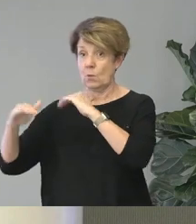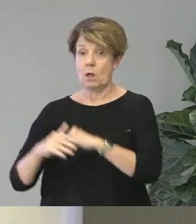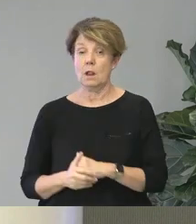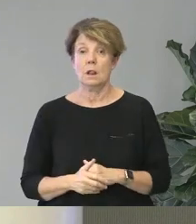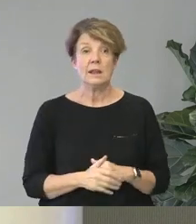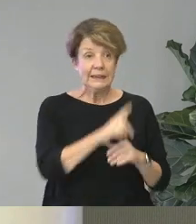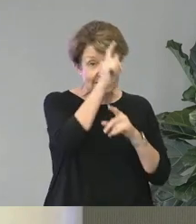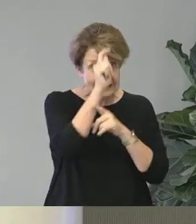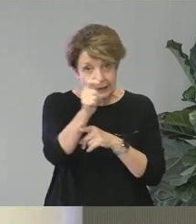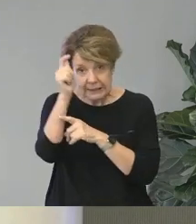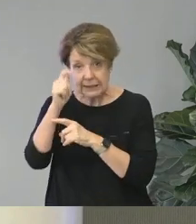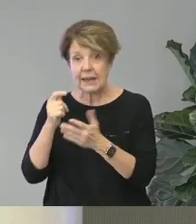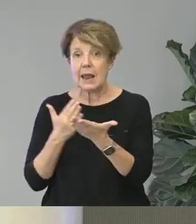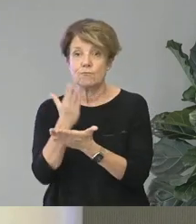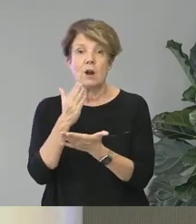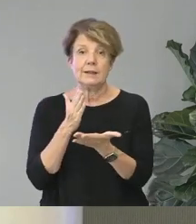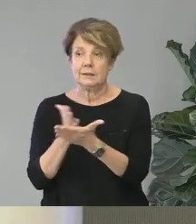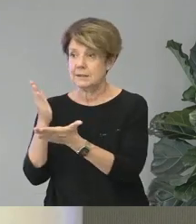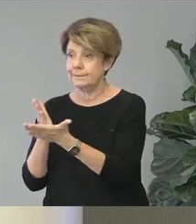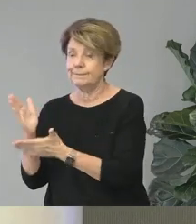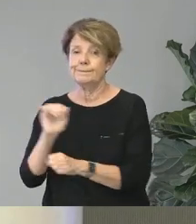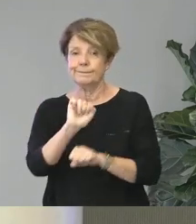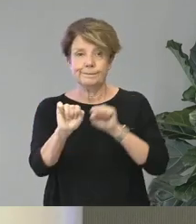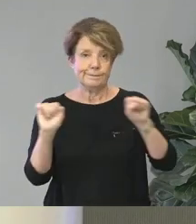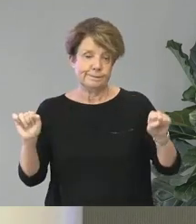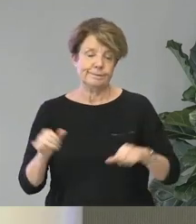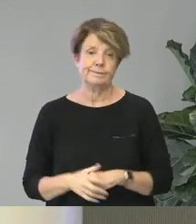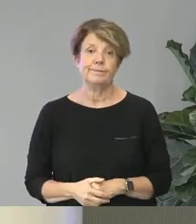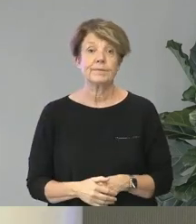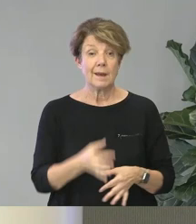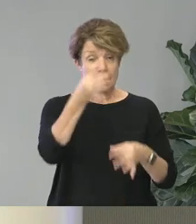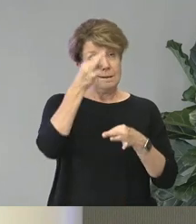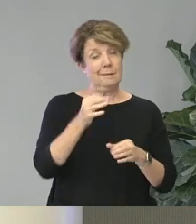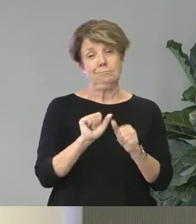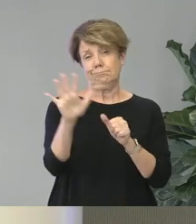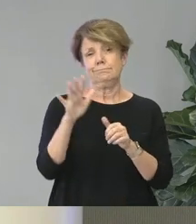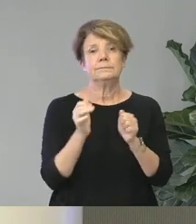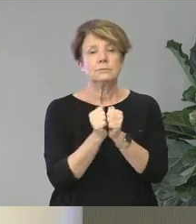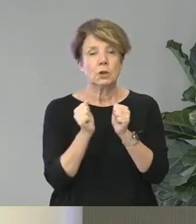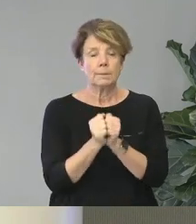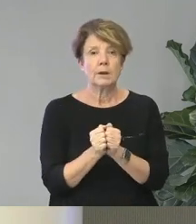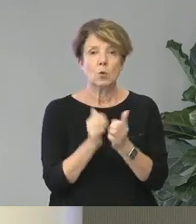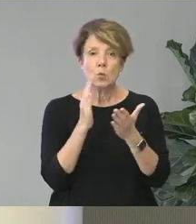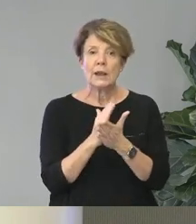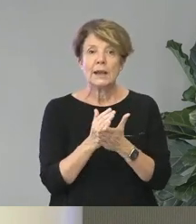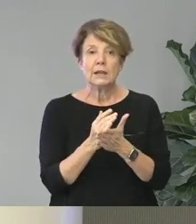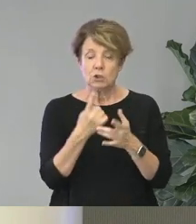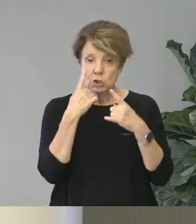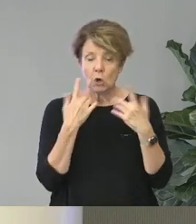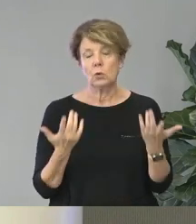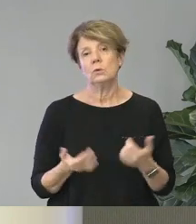in dignity and rights. That great document represented the coming